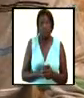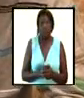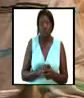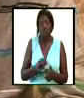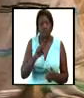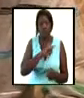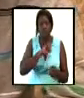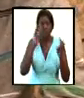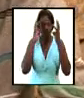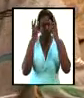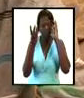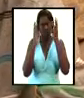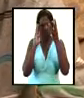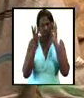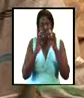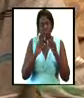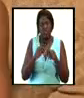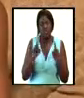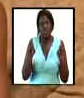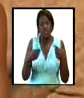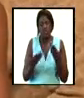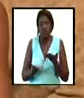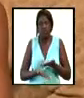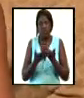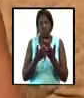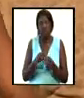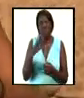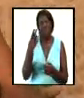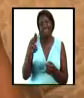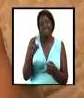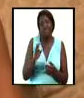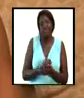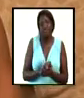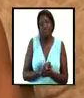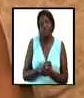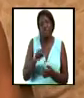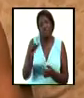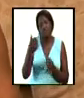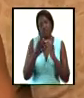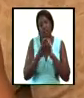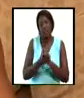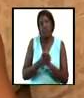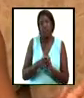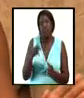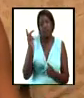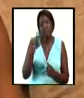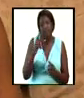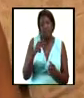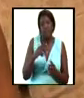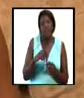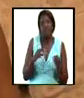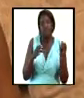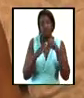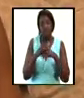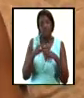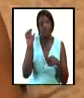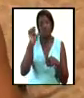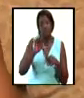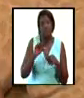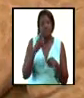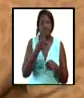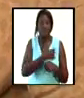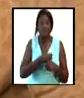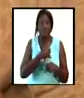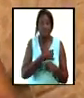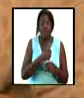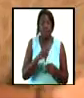You look worried. Anything I can help with? No. It's just Liz involving me in a messy life again. Oh,